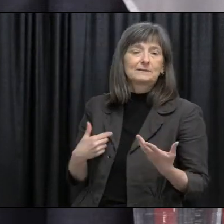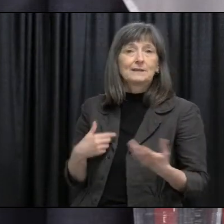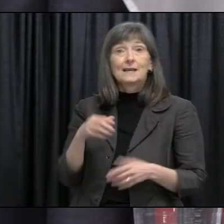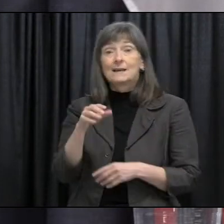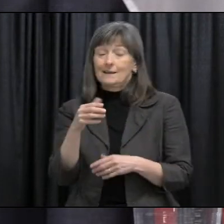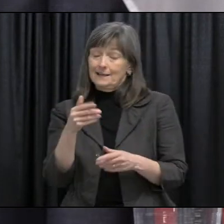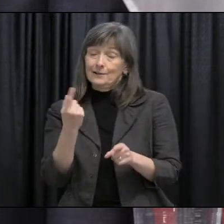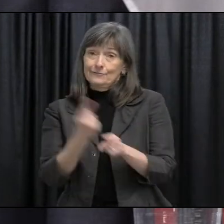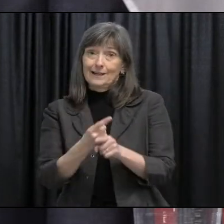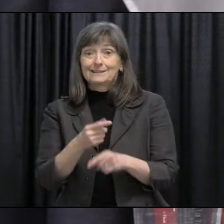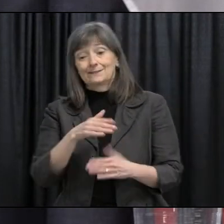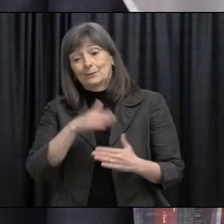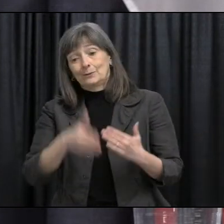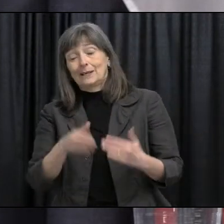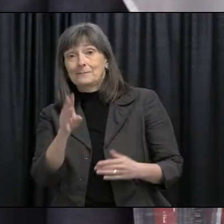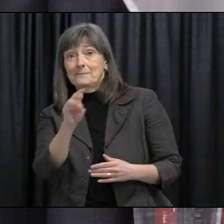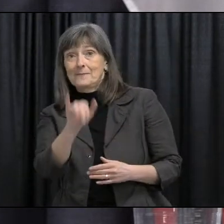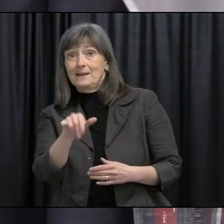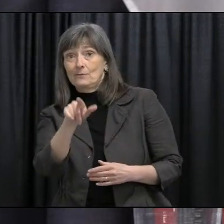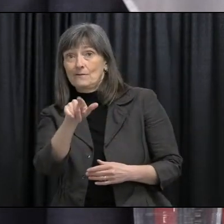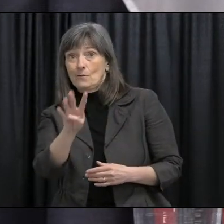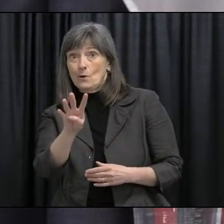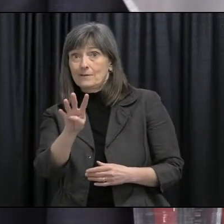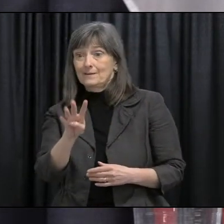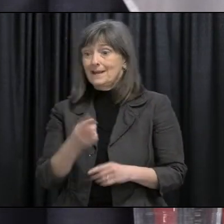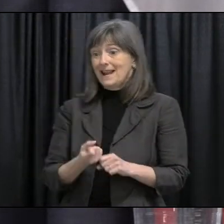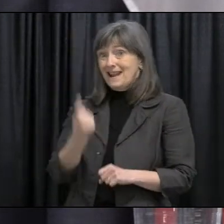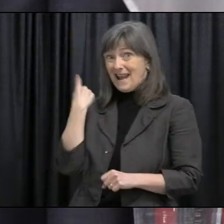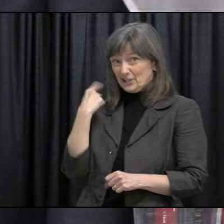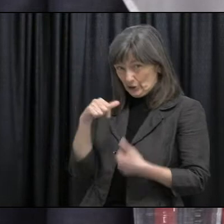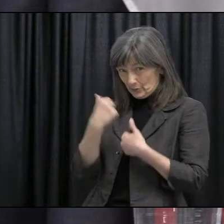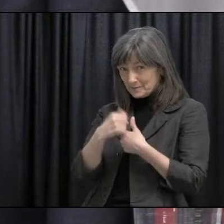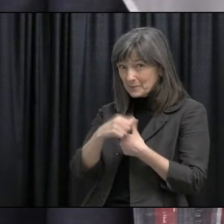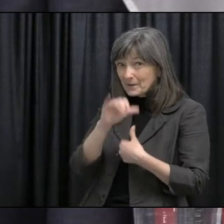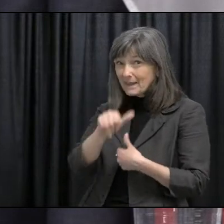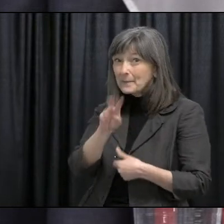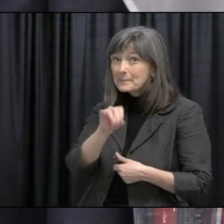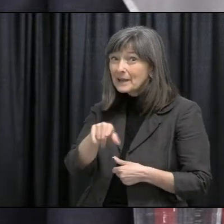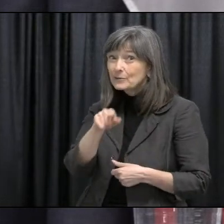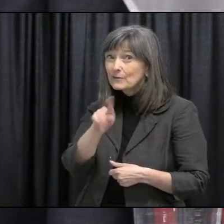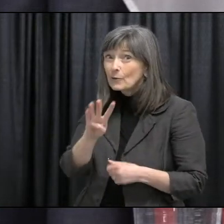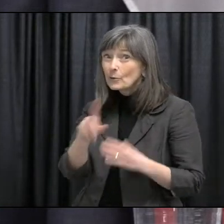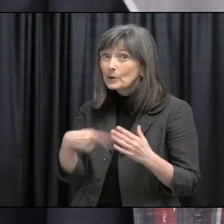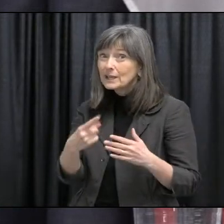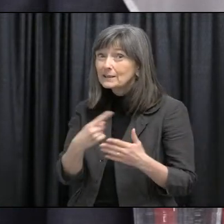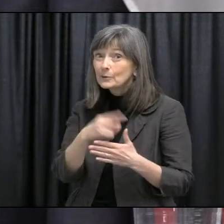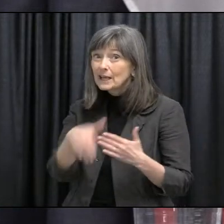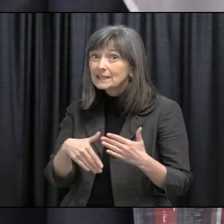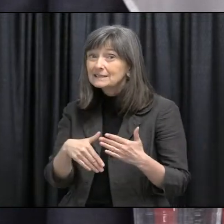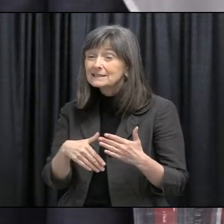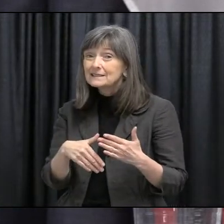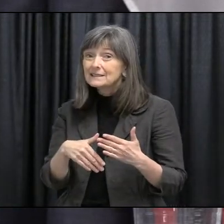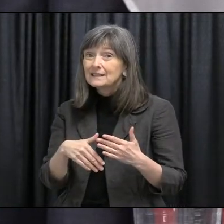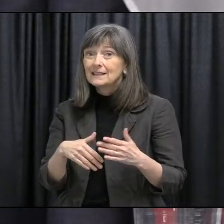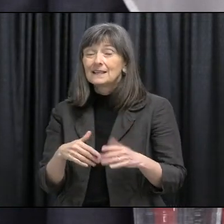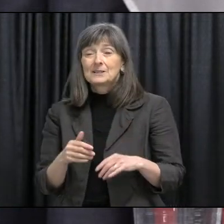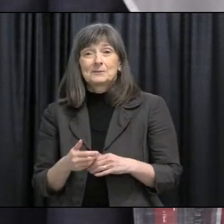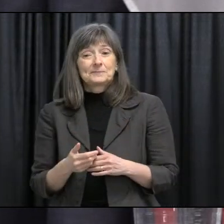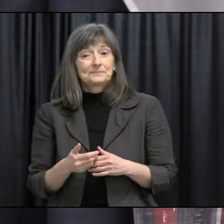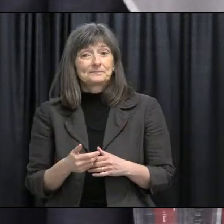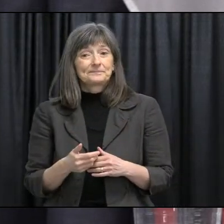24th is coming, and this time last year it was a very different May 24 weekend. Our holidays, by and